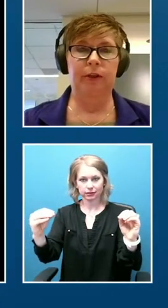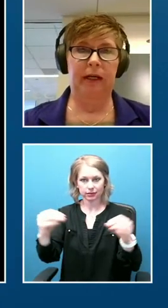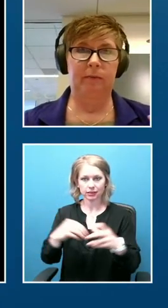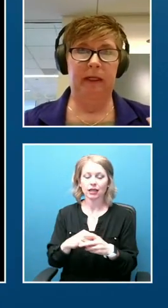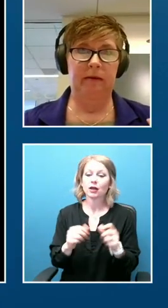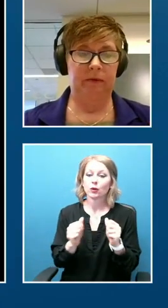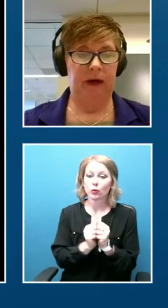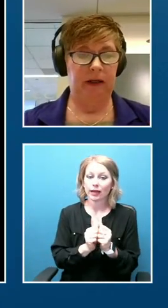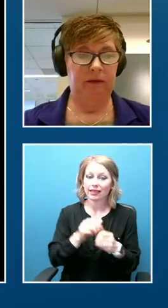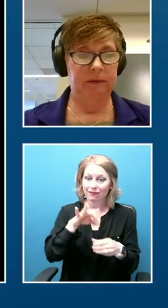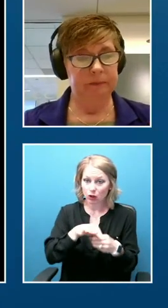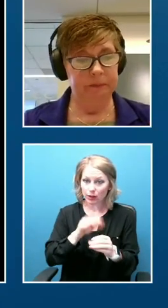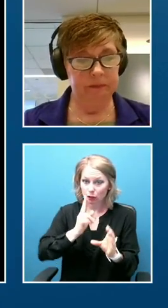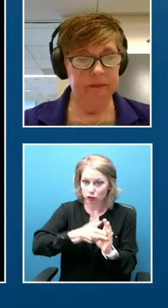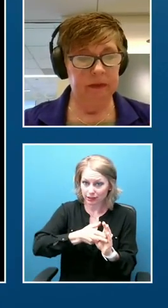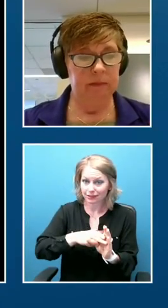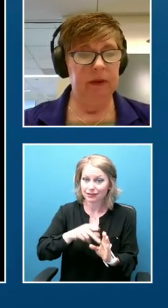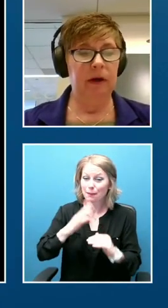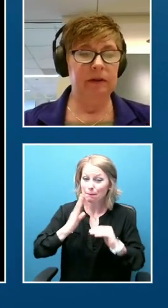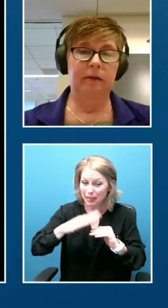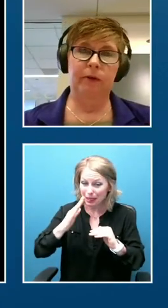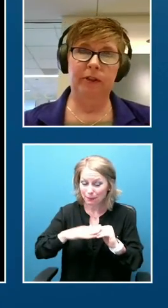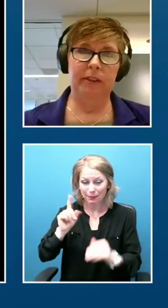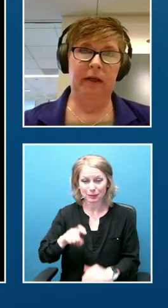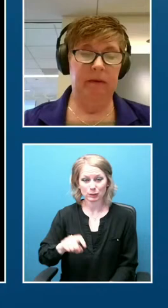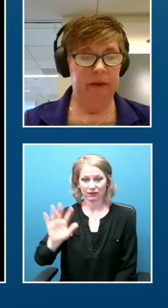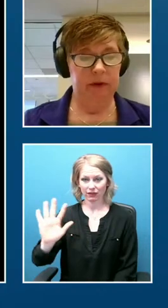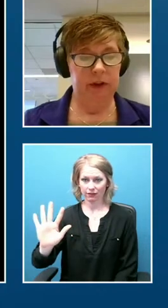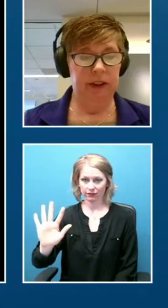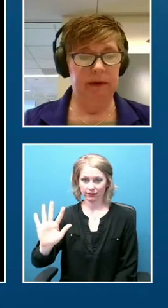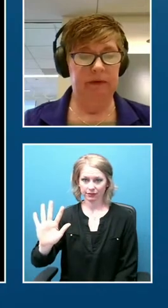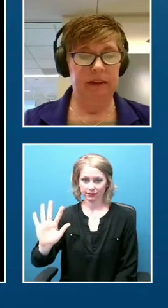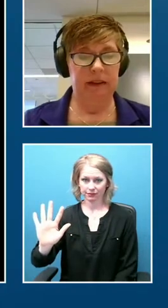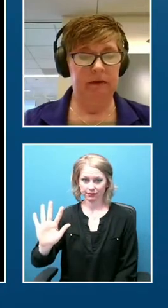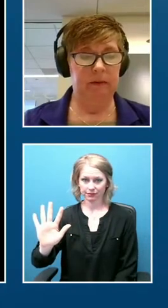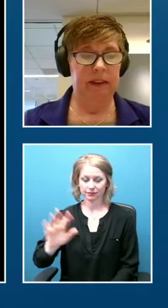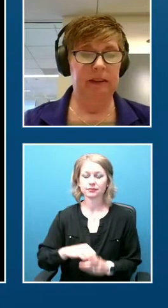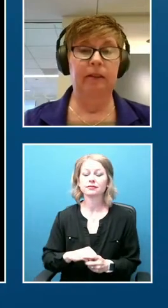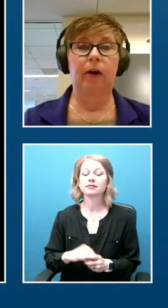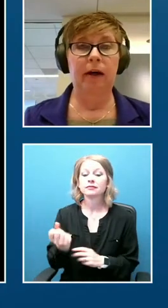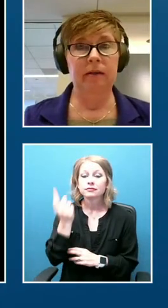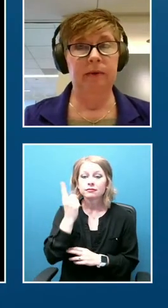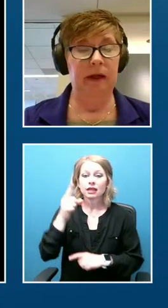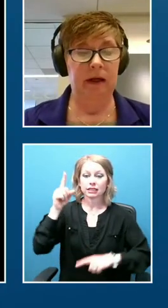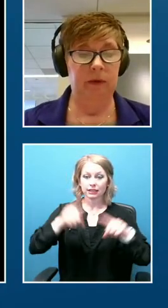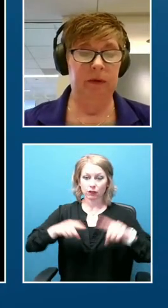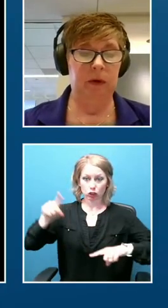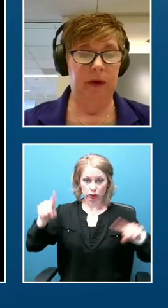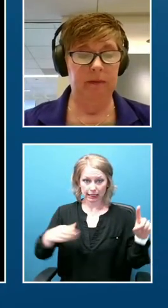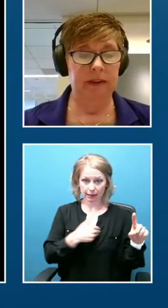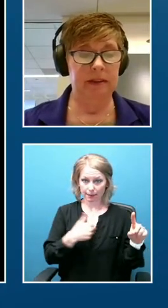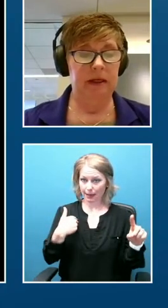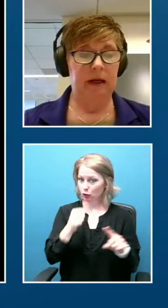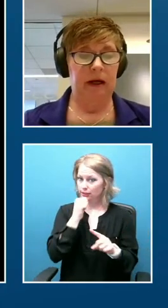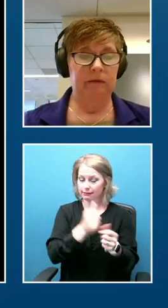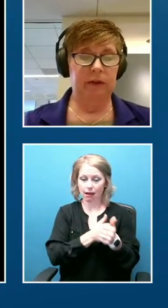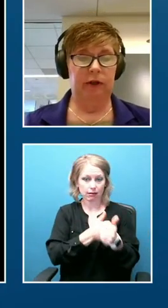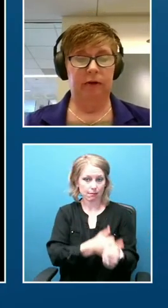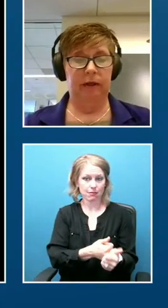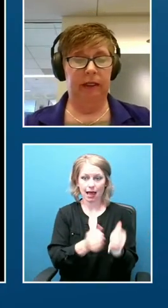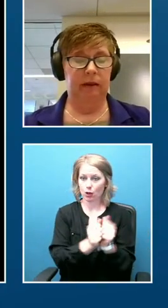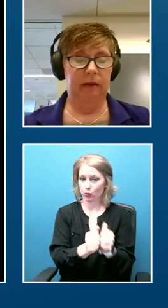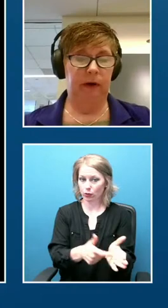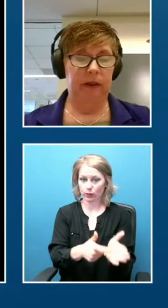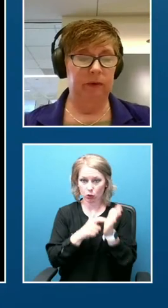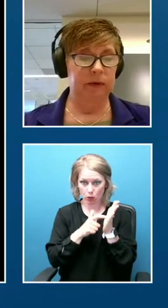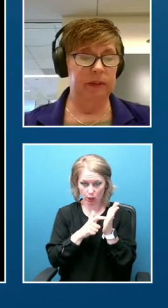electorate, there should have been five. Because the diversity of the membership of the executive committee did not comply with the requirements of the